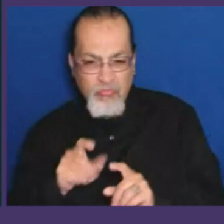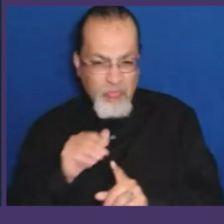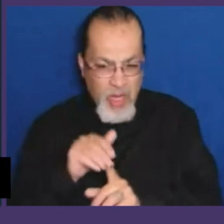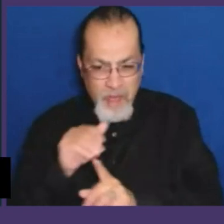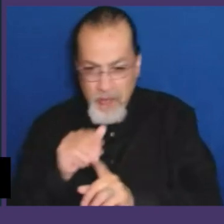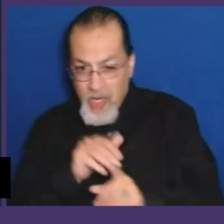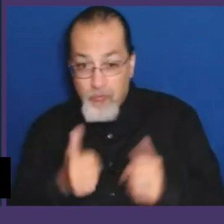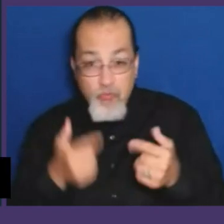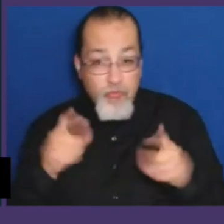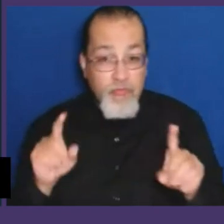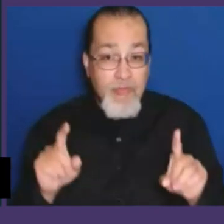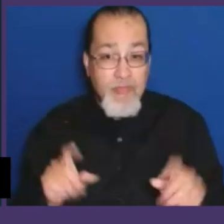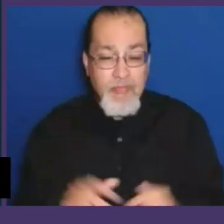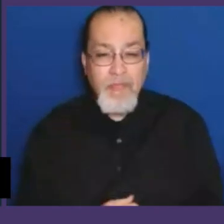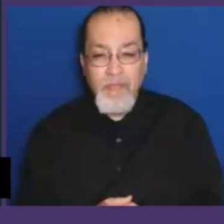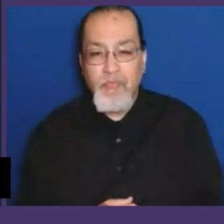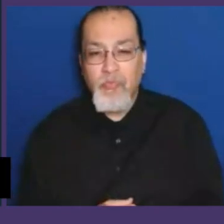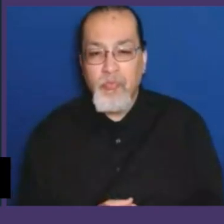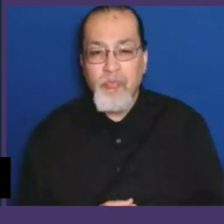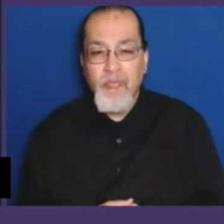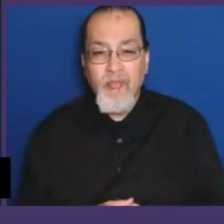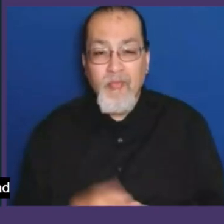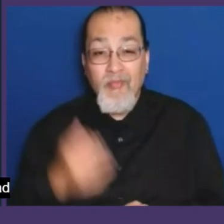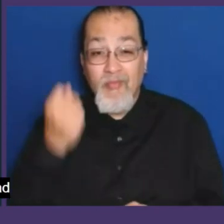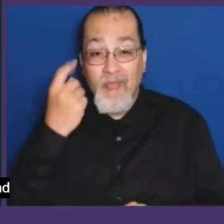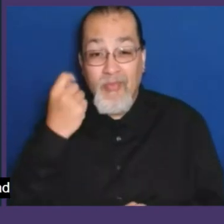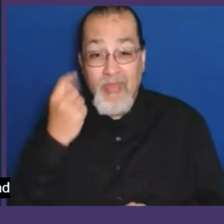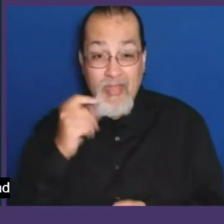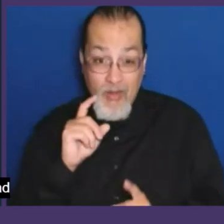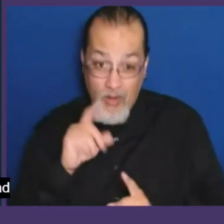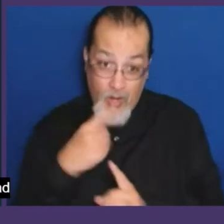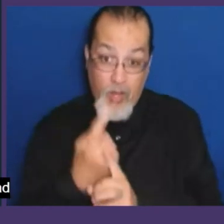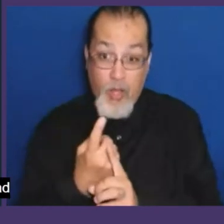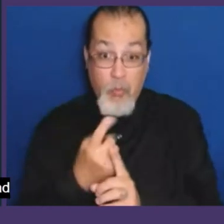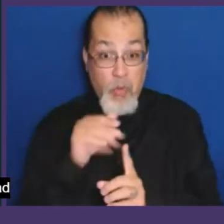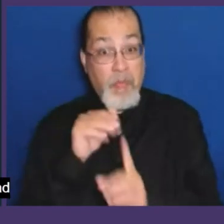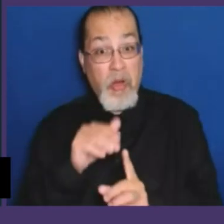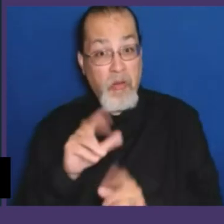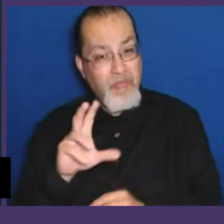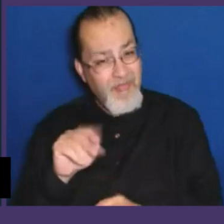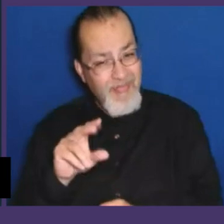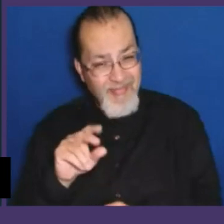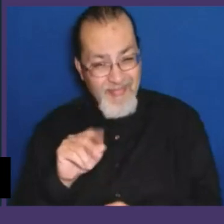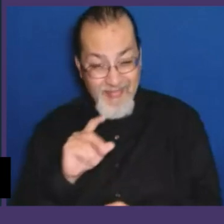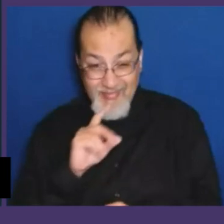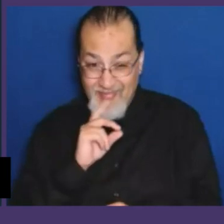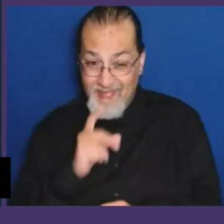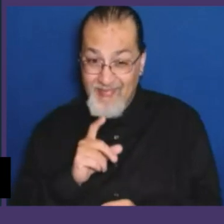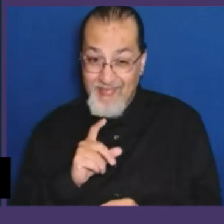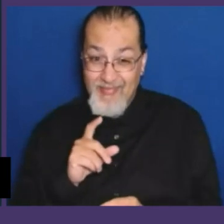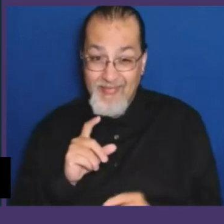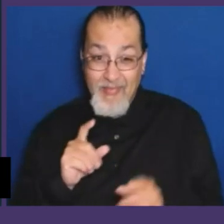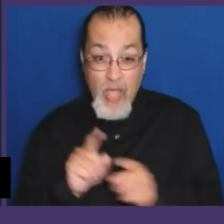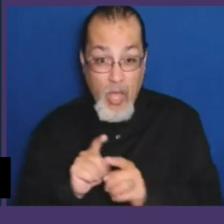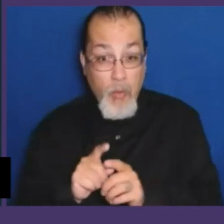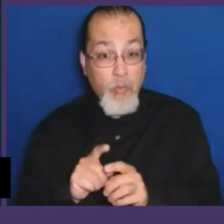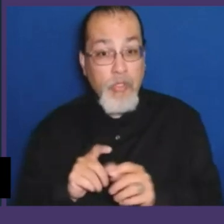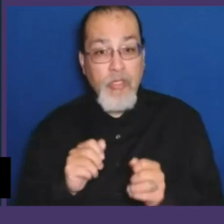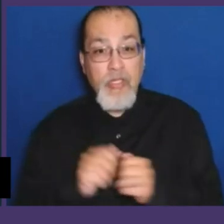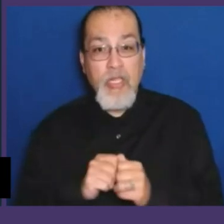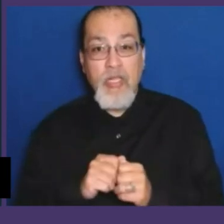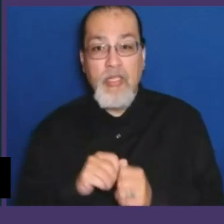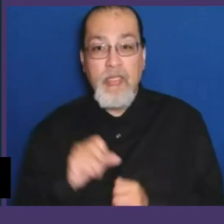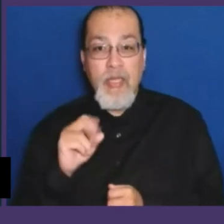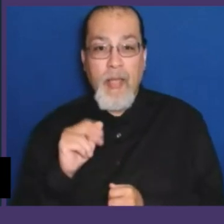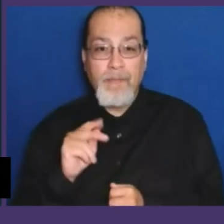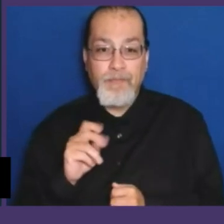actually prompts that are together used with some Python glue code, because you actually have to maintain multiple prompts, and you also have to do some tree